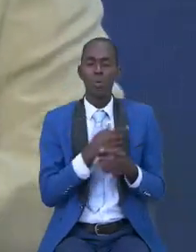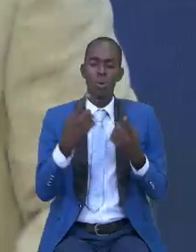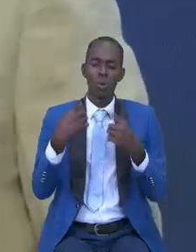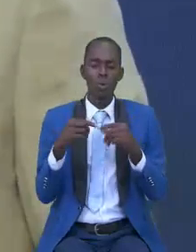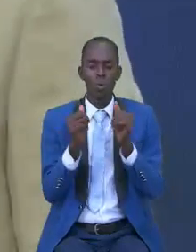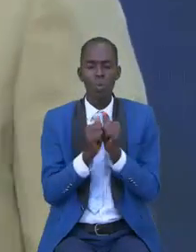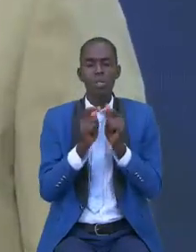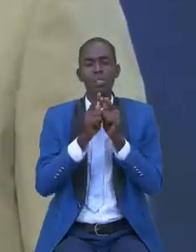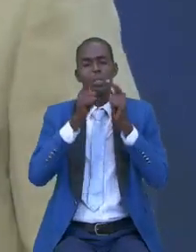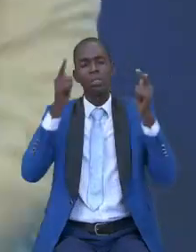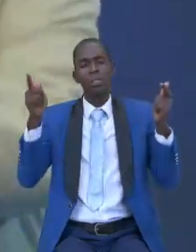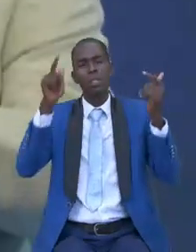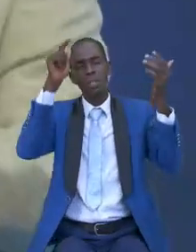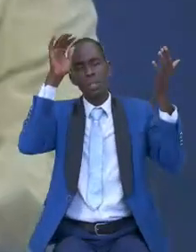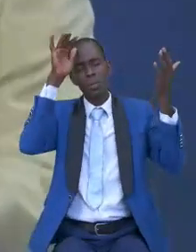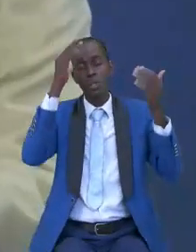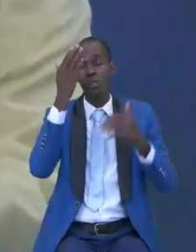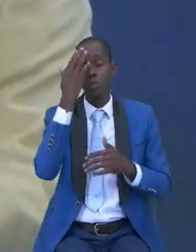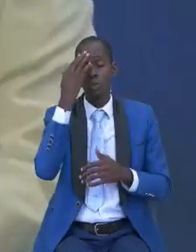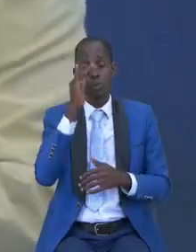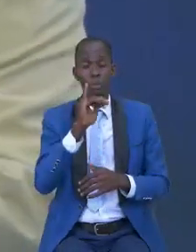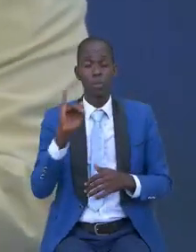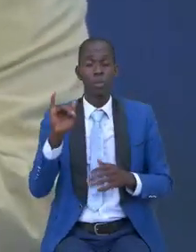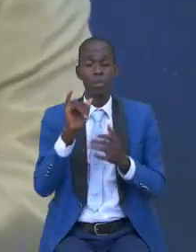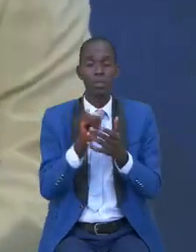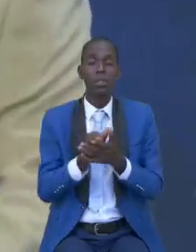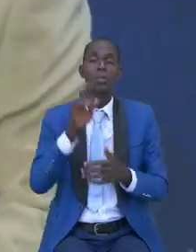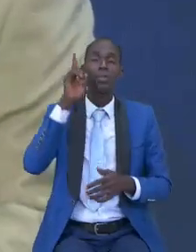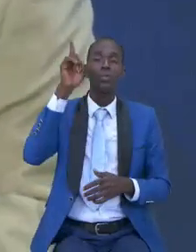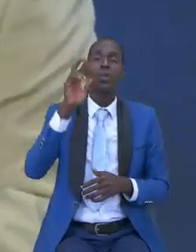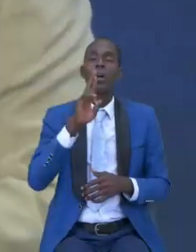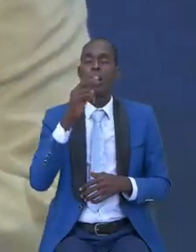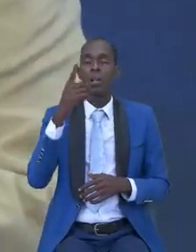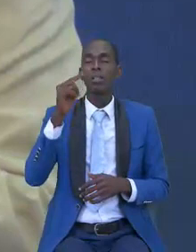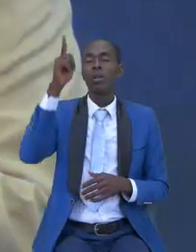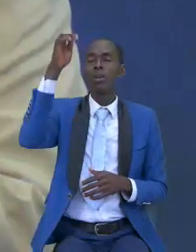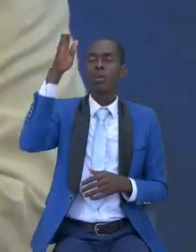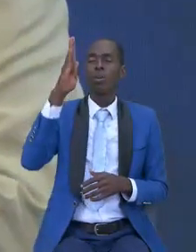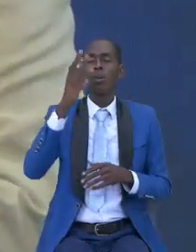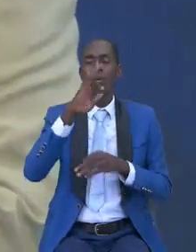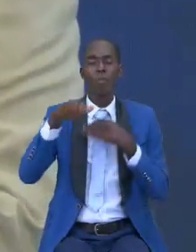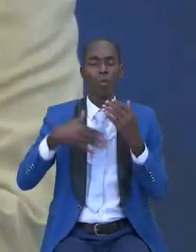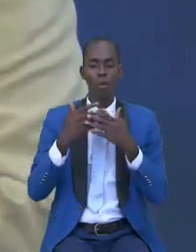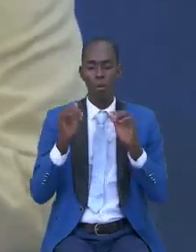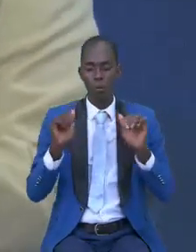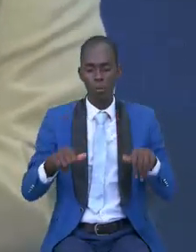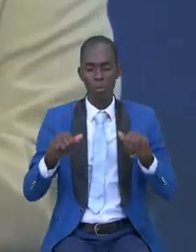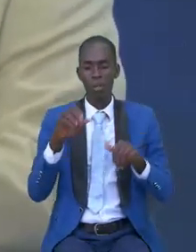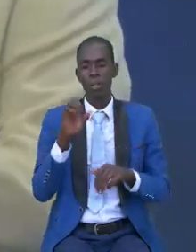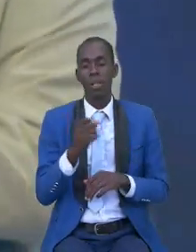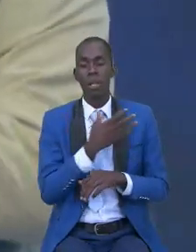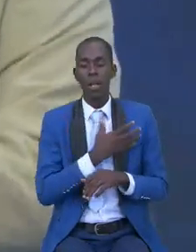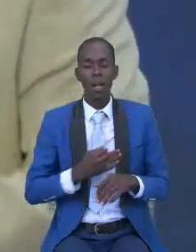great expectation, knowing that you are the God of all possibilities, and there